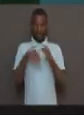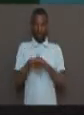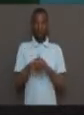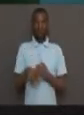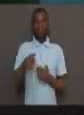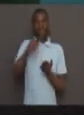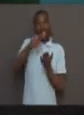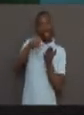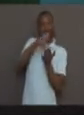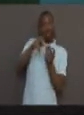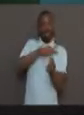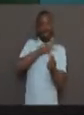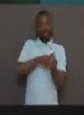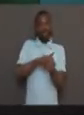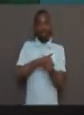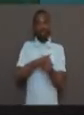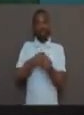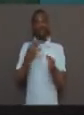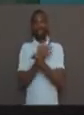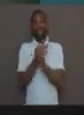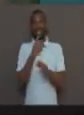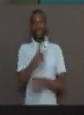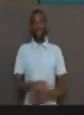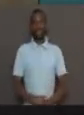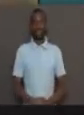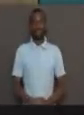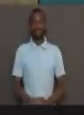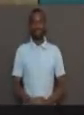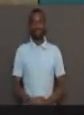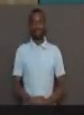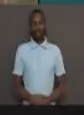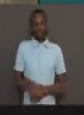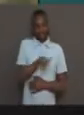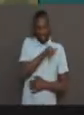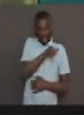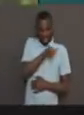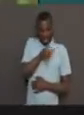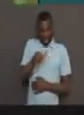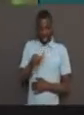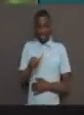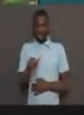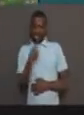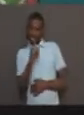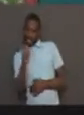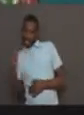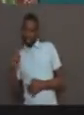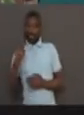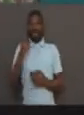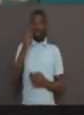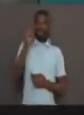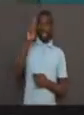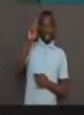vessel of a nuclear power plant. As each